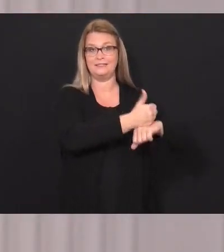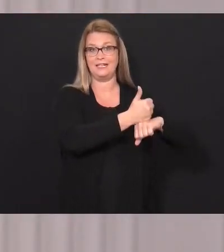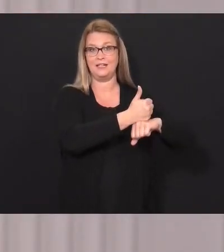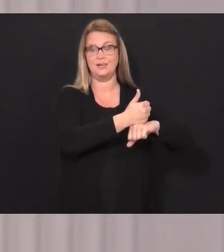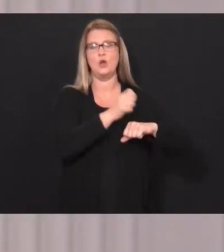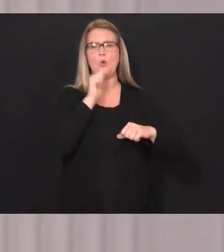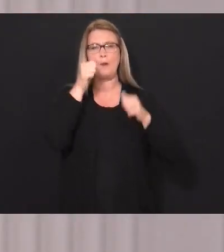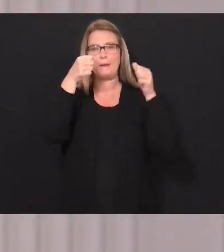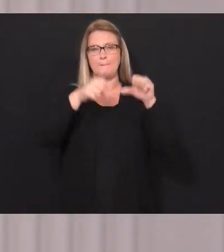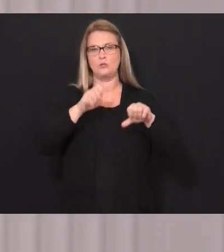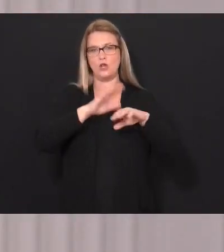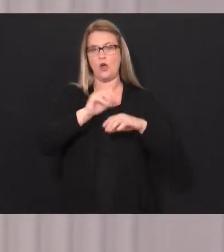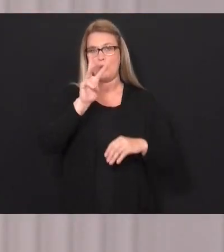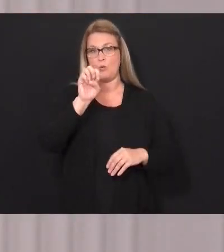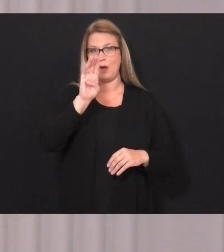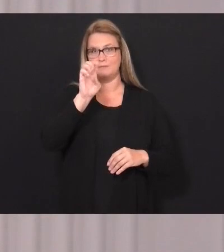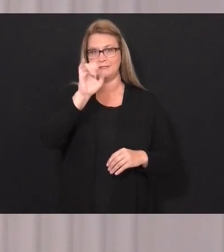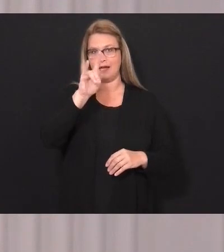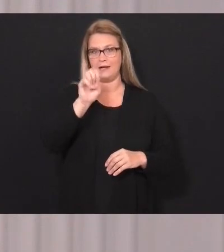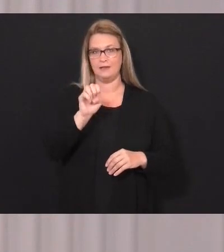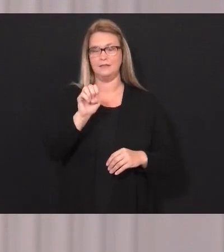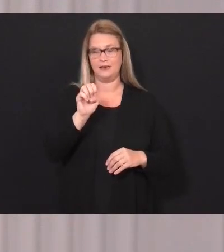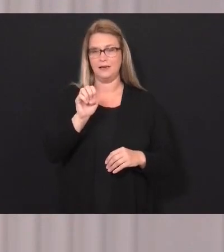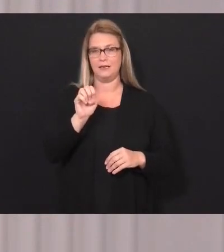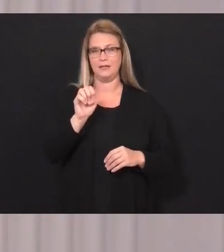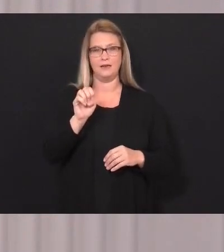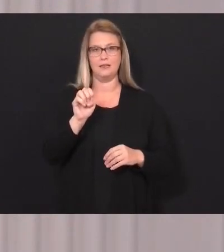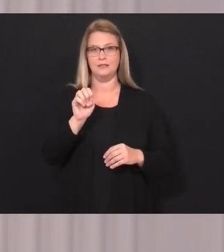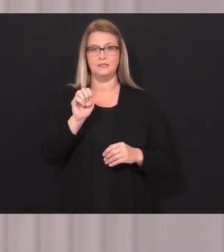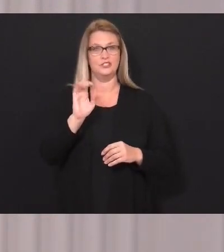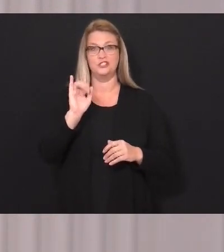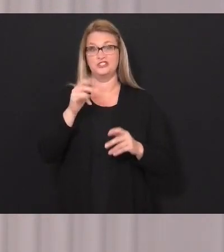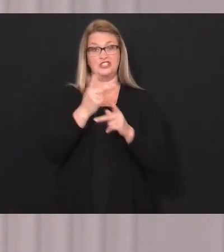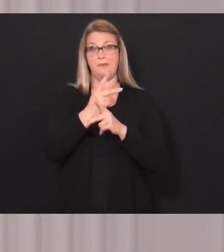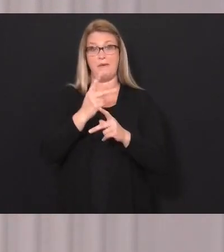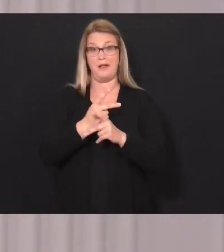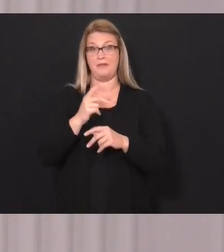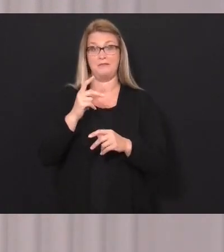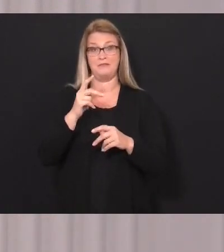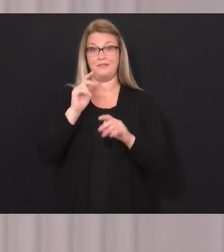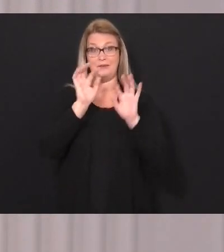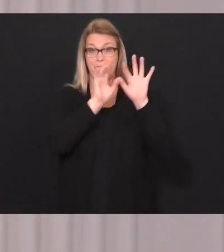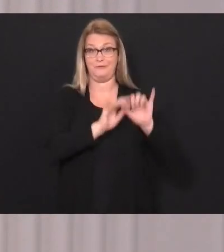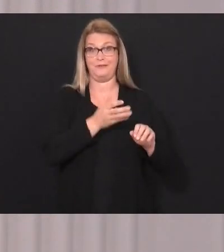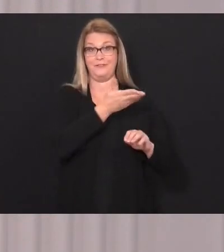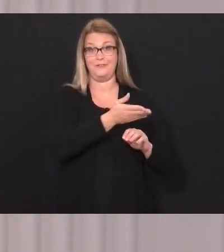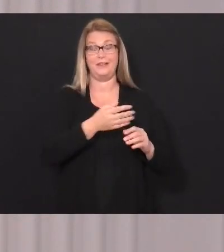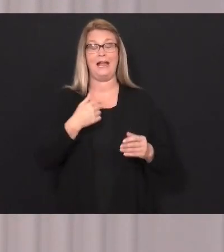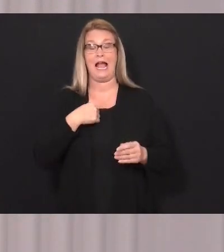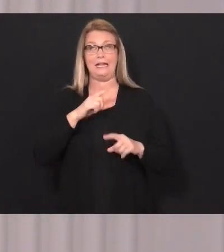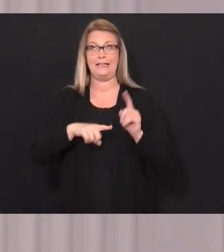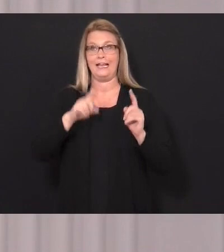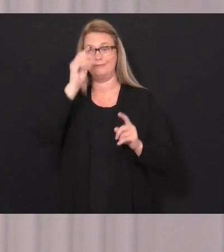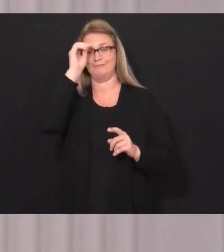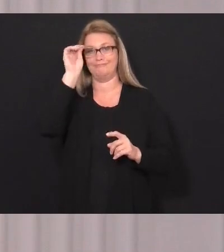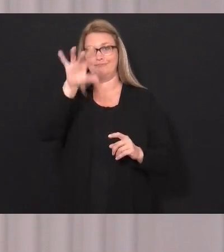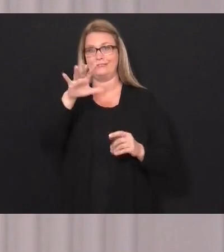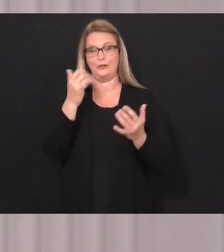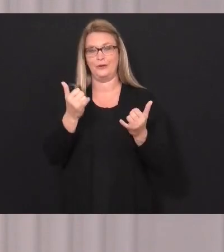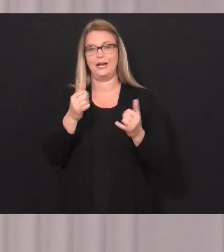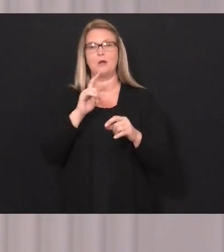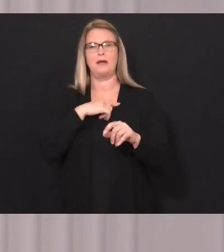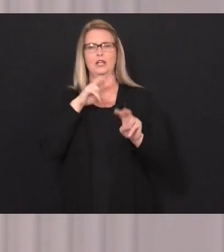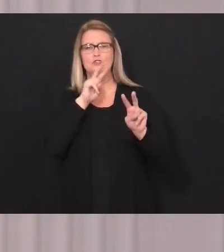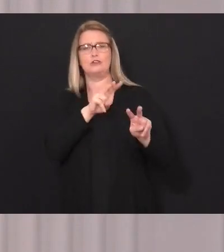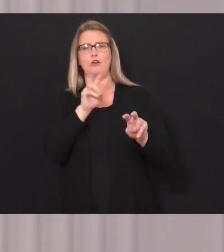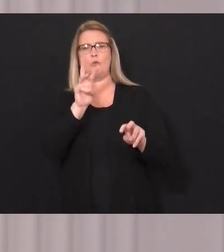shortly, if not already. And it's just a math calculation, but I can't cite those right off the top of my head. But just watch for our website.